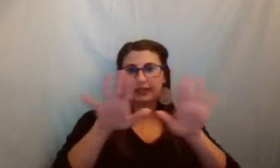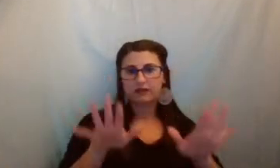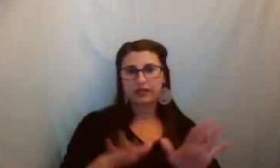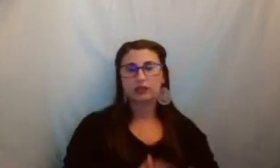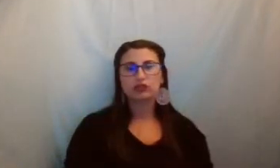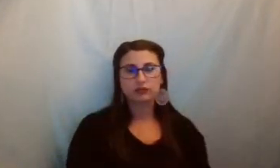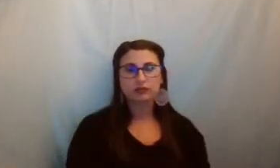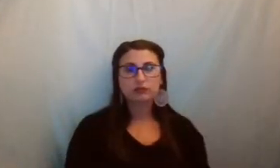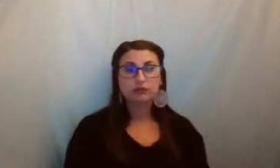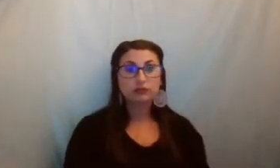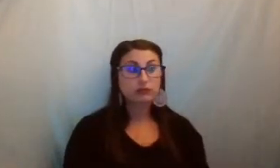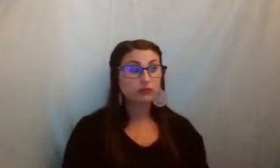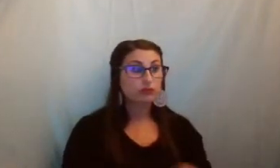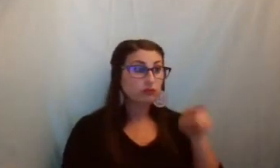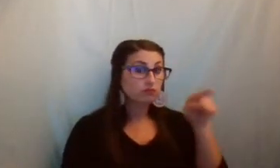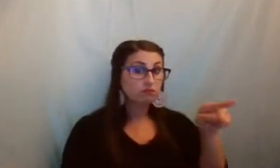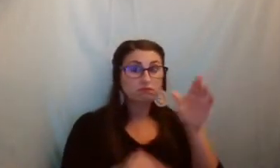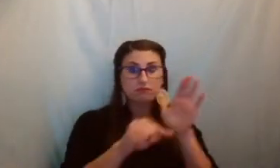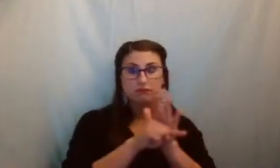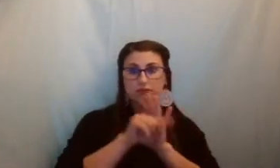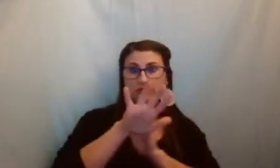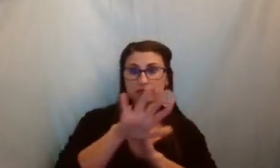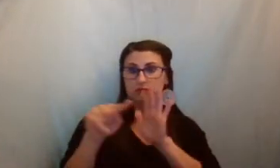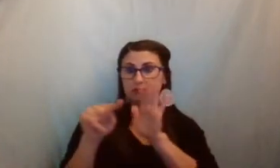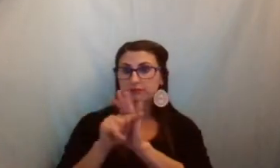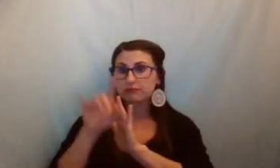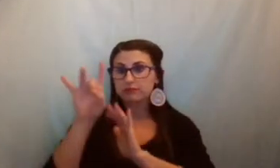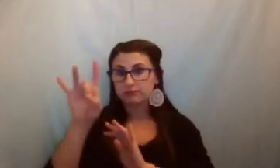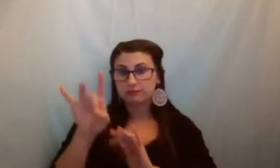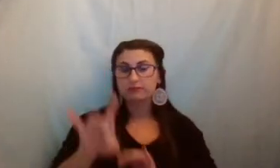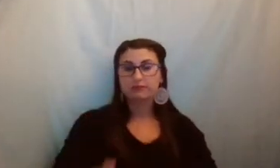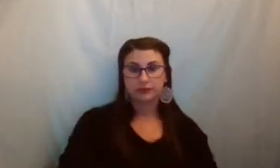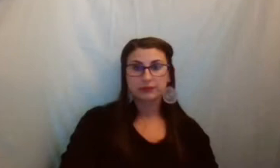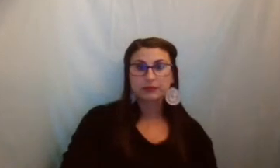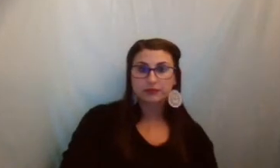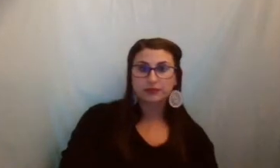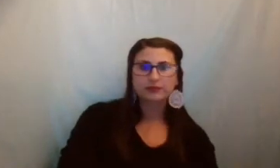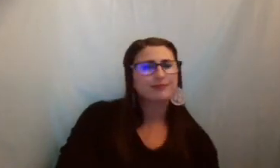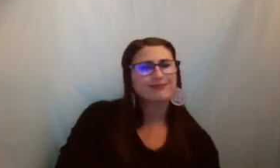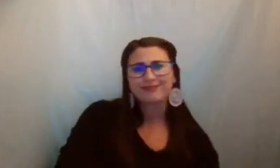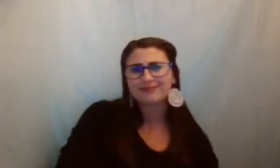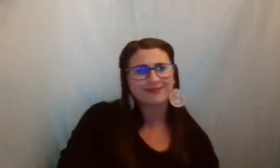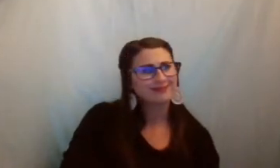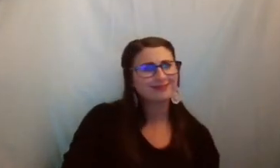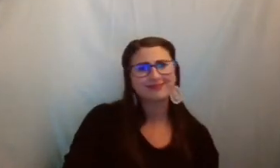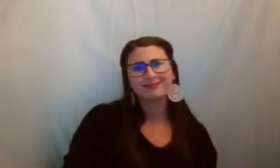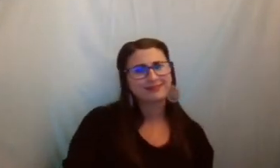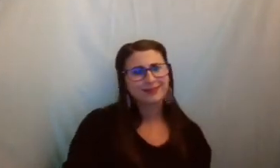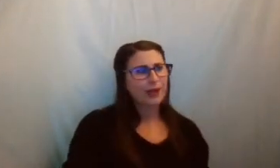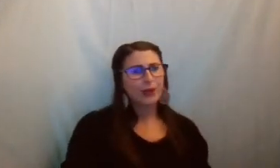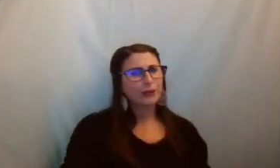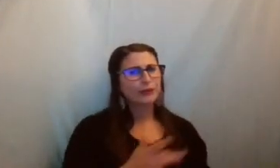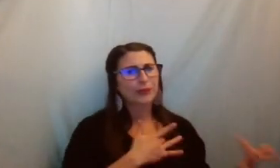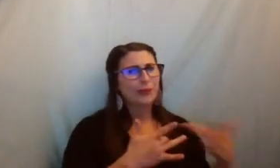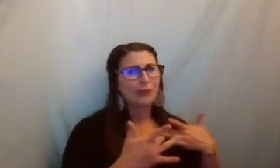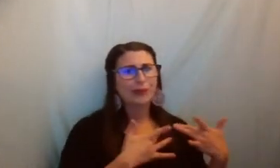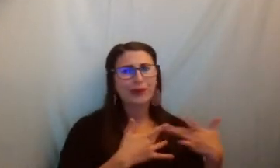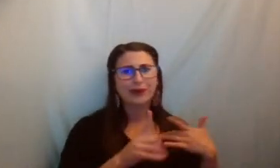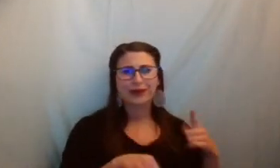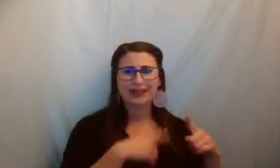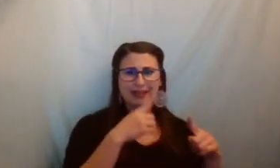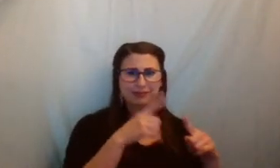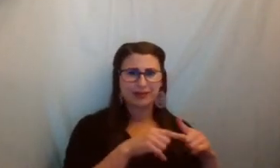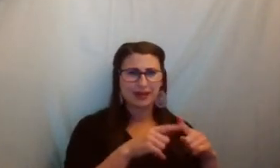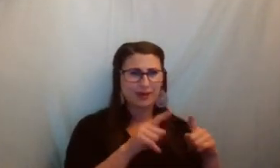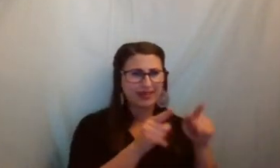clarification. So I have -5, -8. All right, so don't worry that this one is shorter than